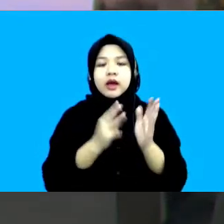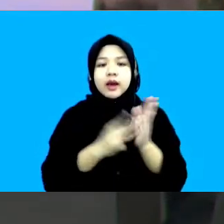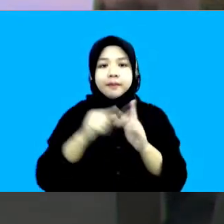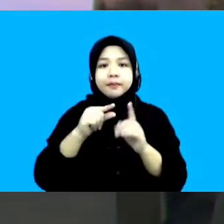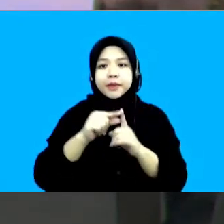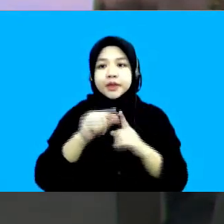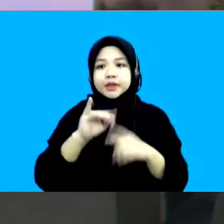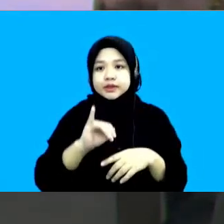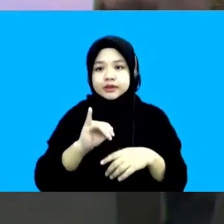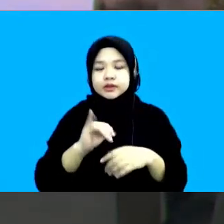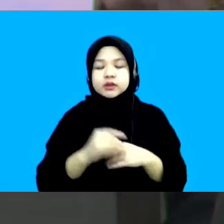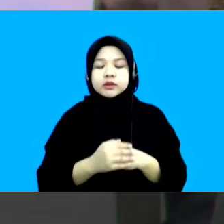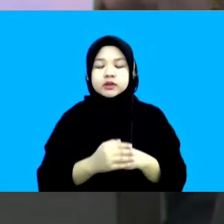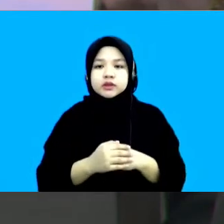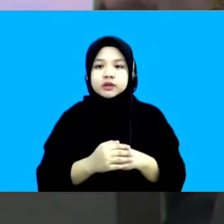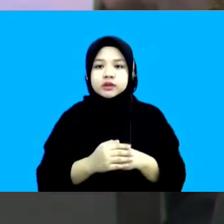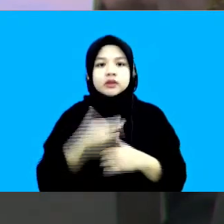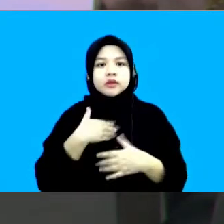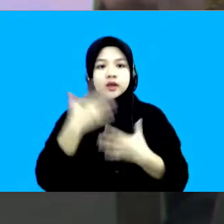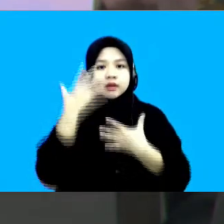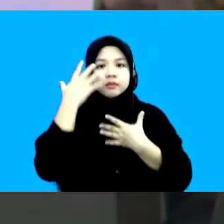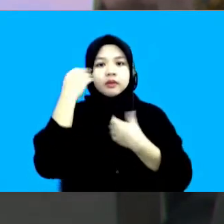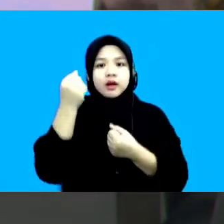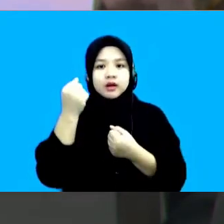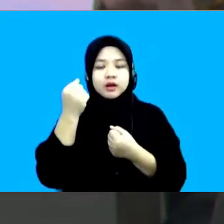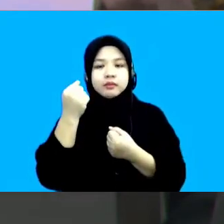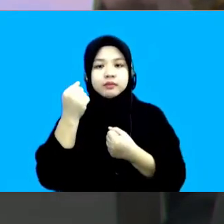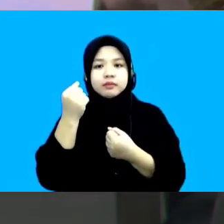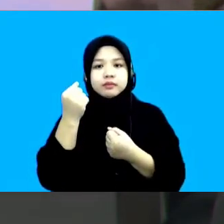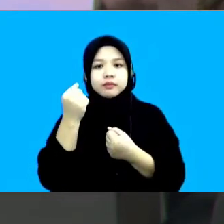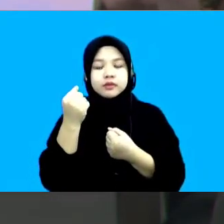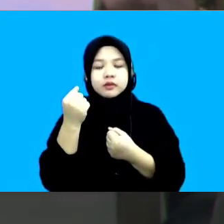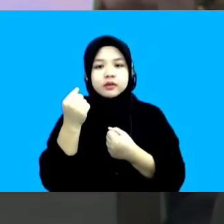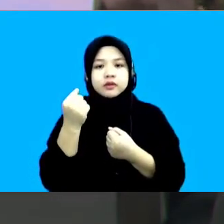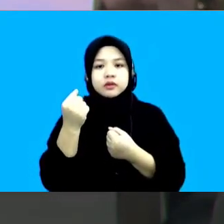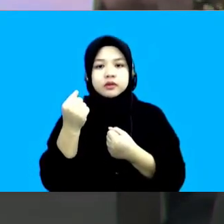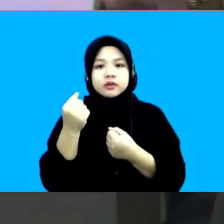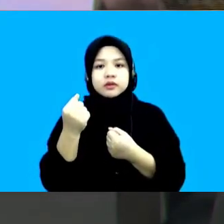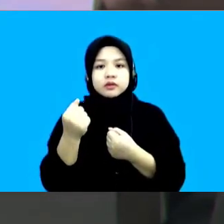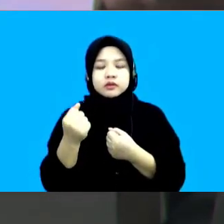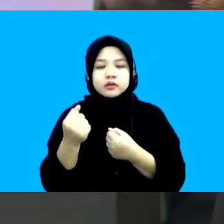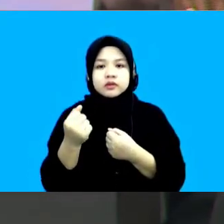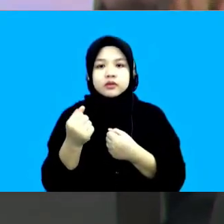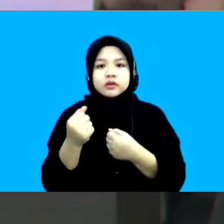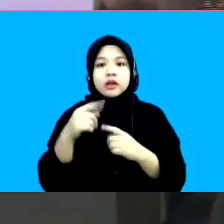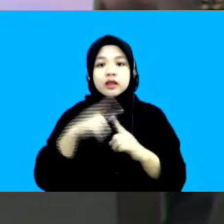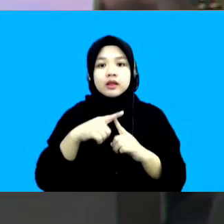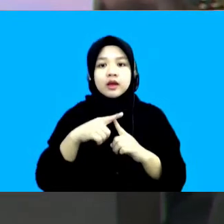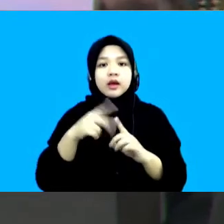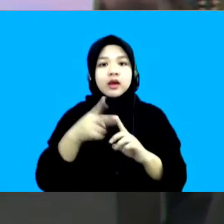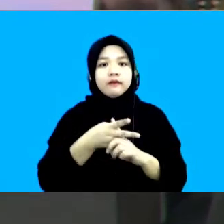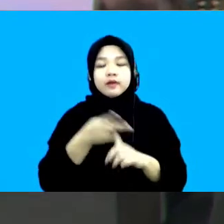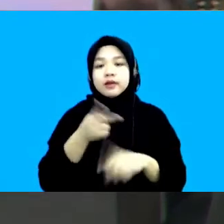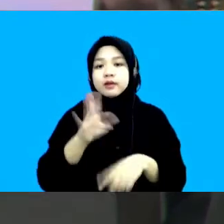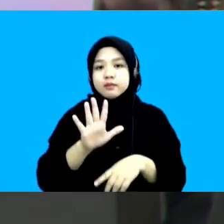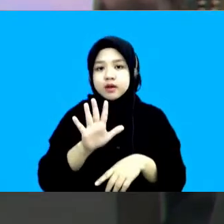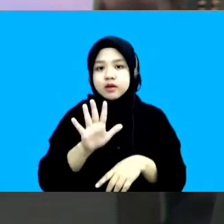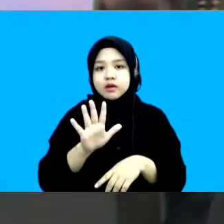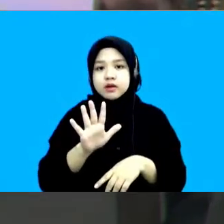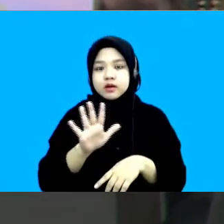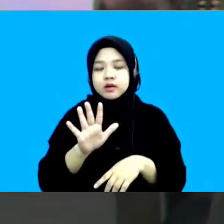and services they have. So that is why the freedom of achievement is very important in order to make sure that people